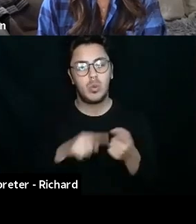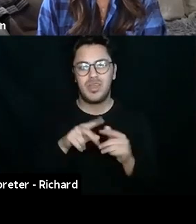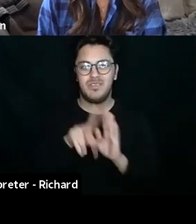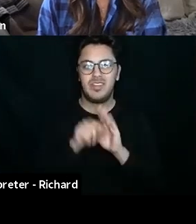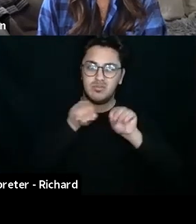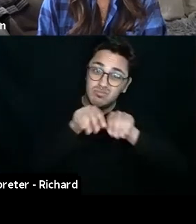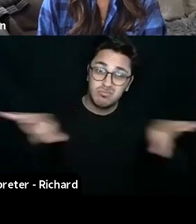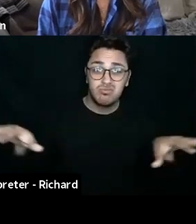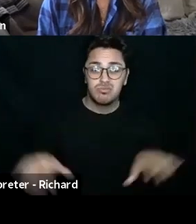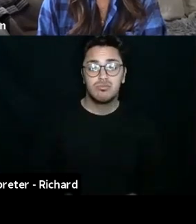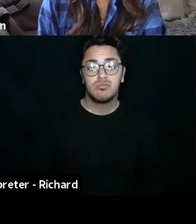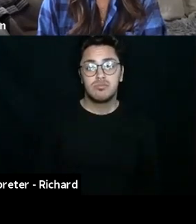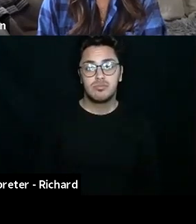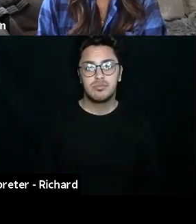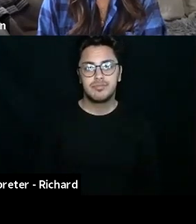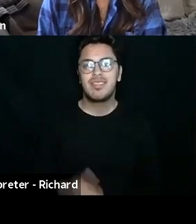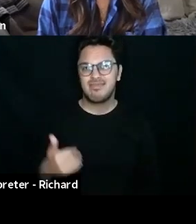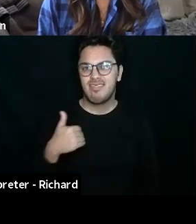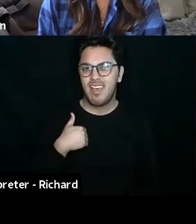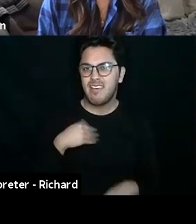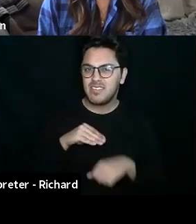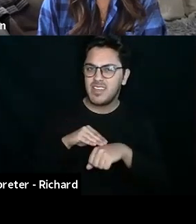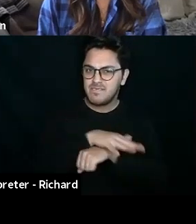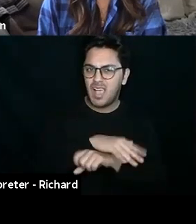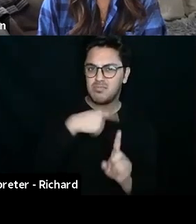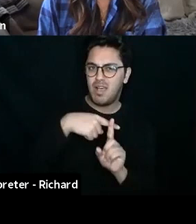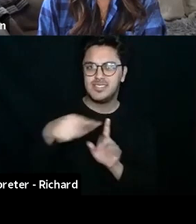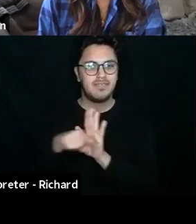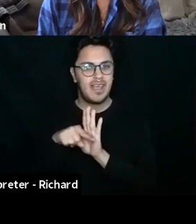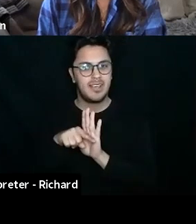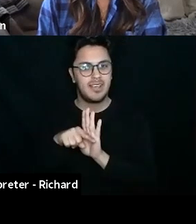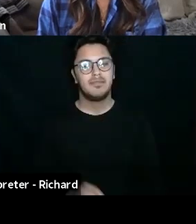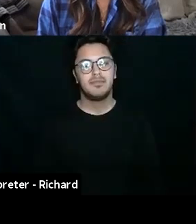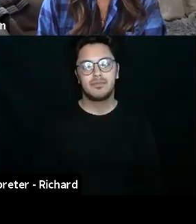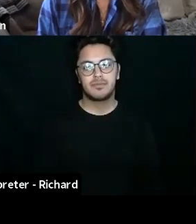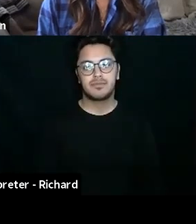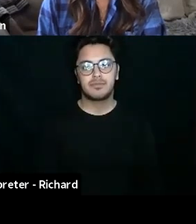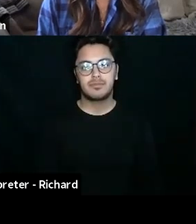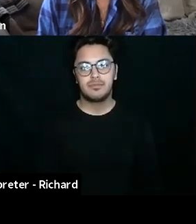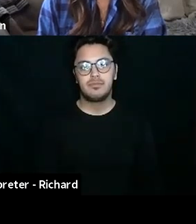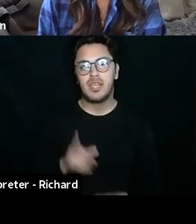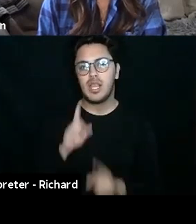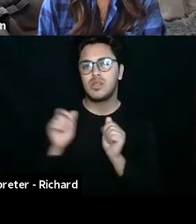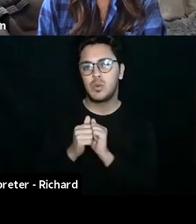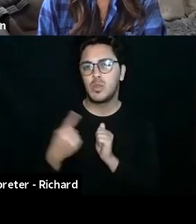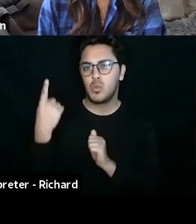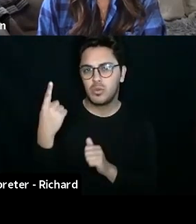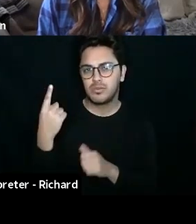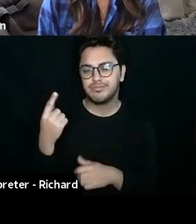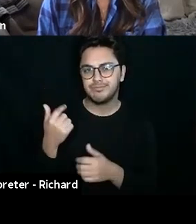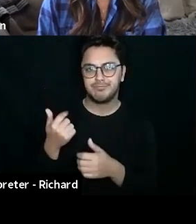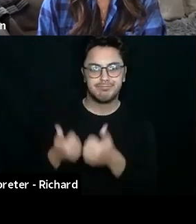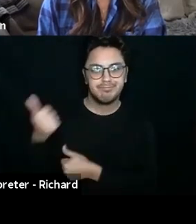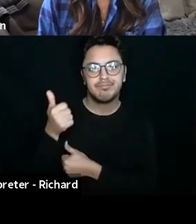has been a snowball effect, both good and bad. I was on this conversation last night with the head of the Anti-Defamation League, and he was saying, in